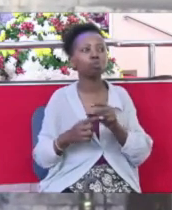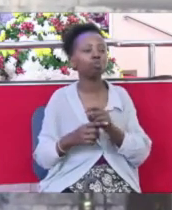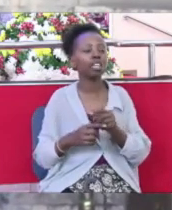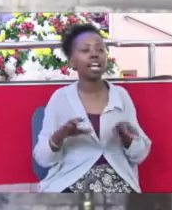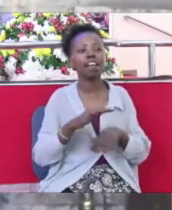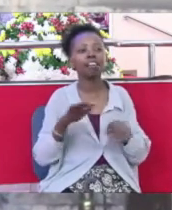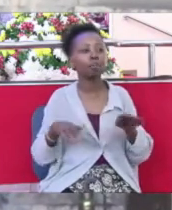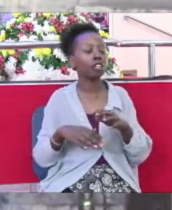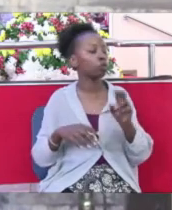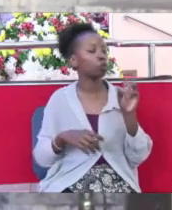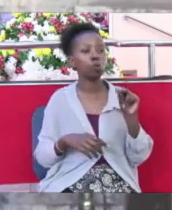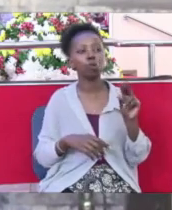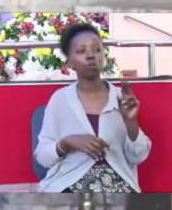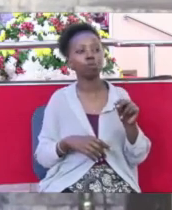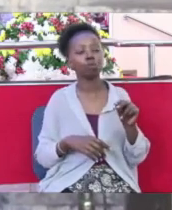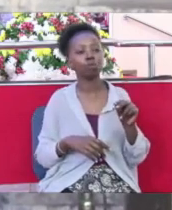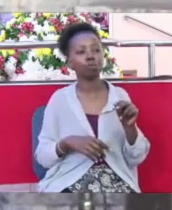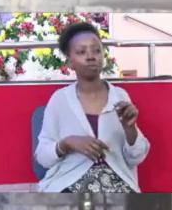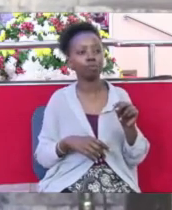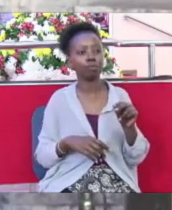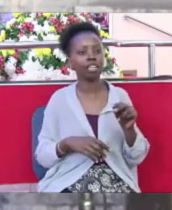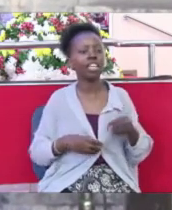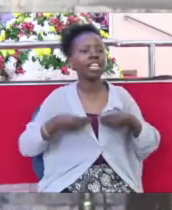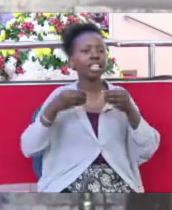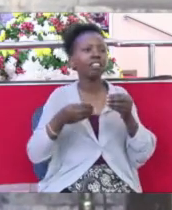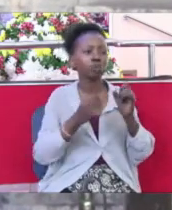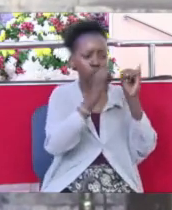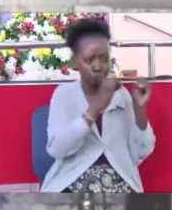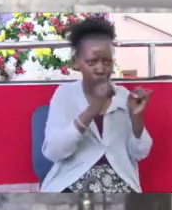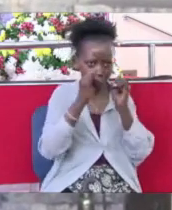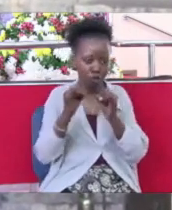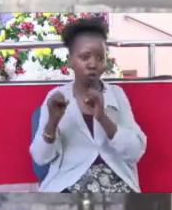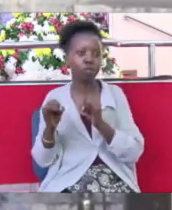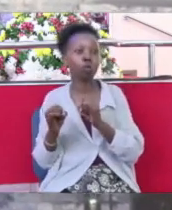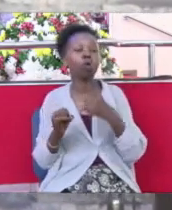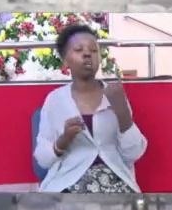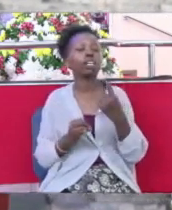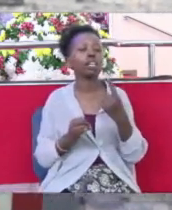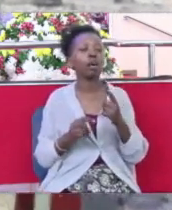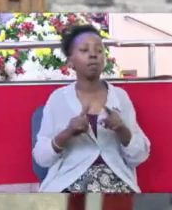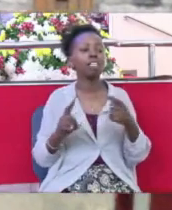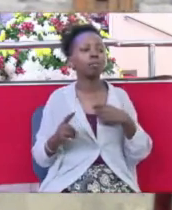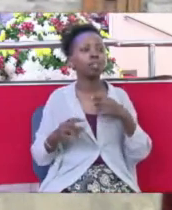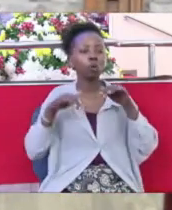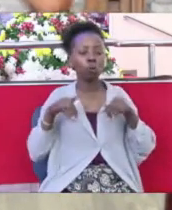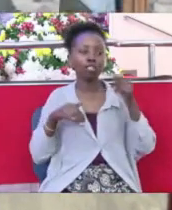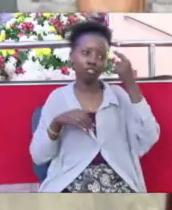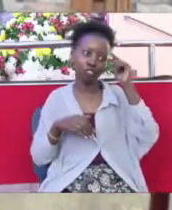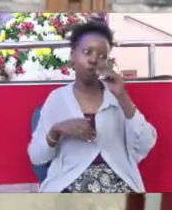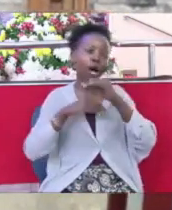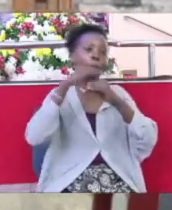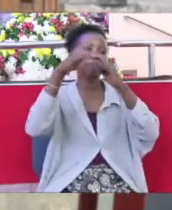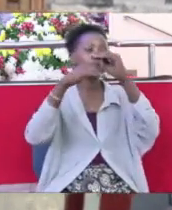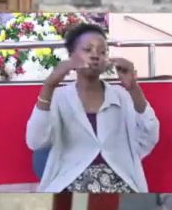mtu lakini ilipewa kwa wale watu binafsi, watu kipekee. But the promotion that I was waiting, lakini kile kupandishwa cheo ambacho nilikuwa nangojea, came in the month